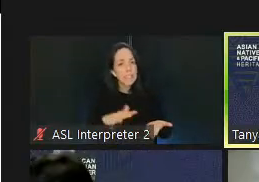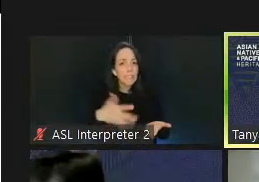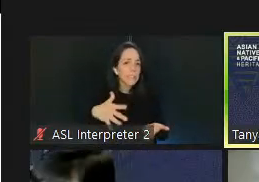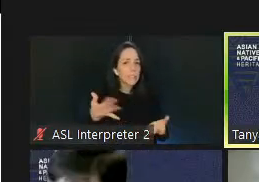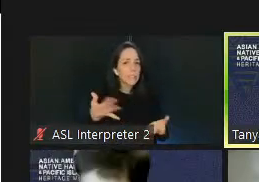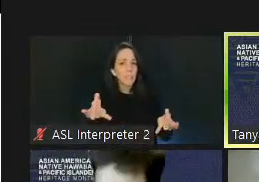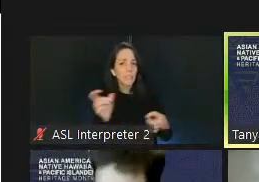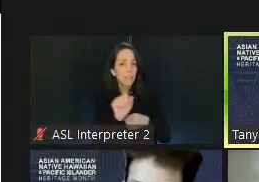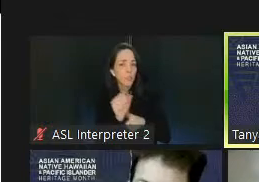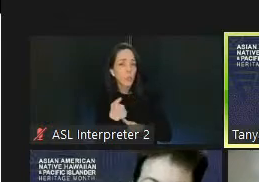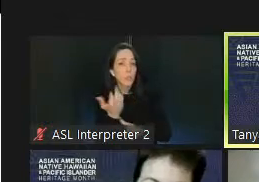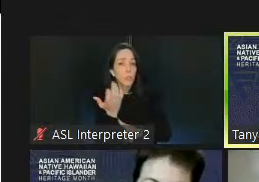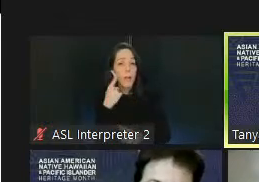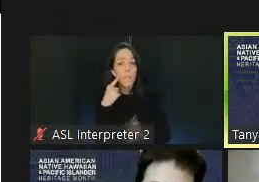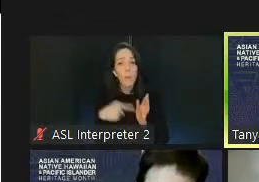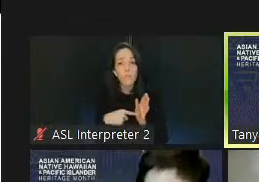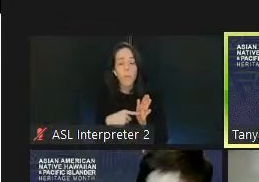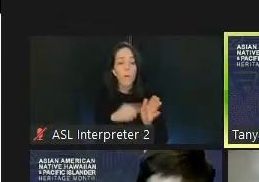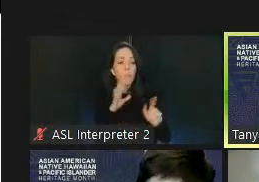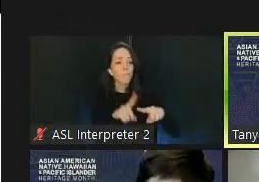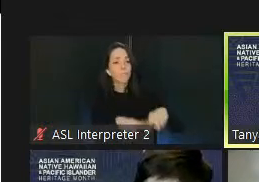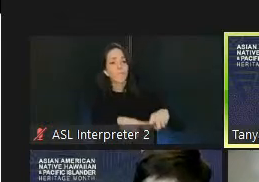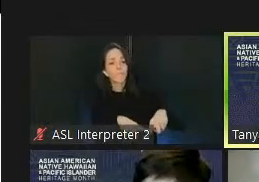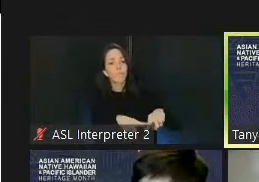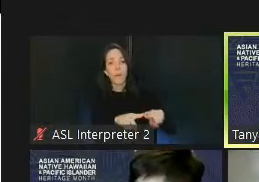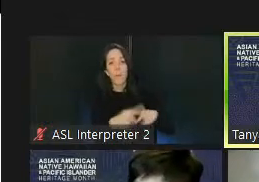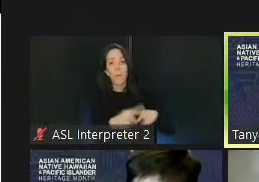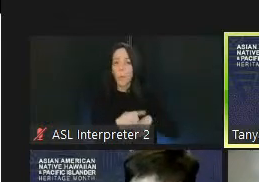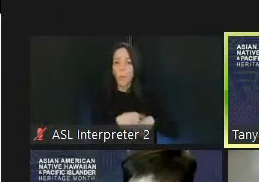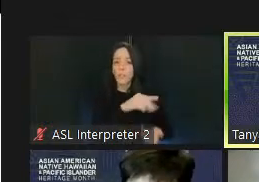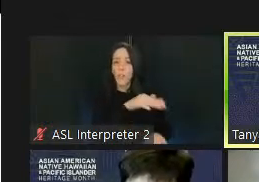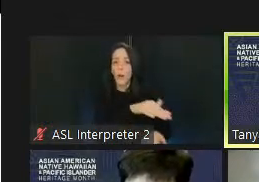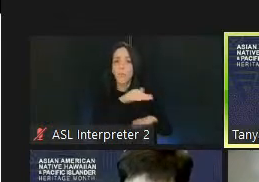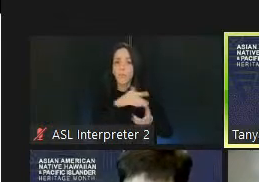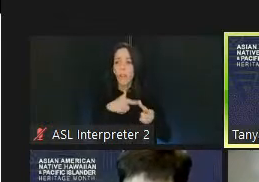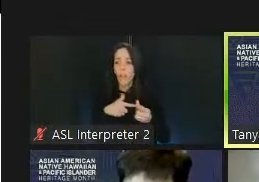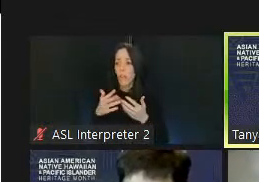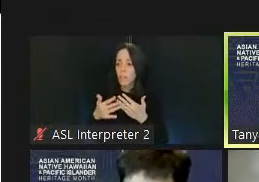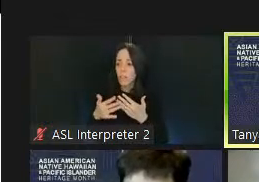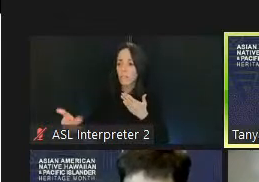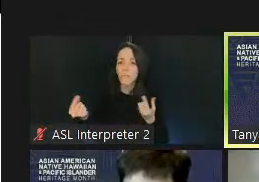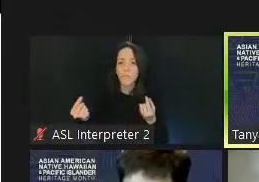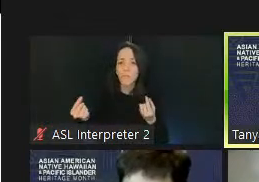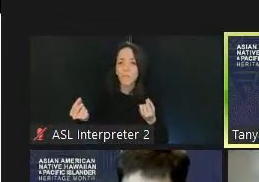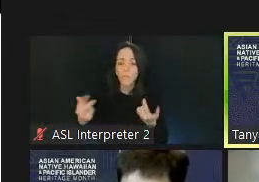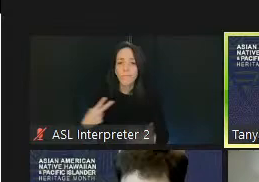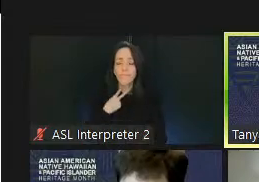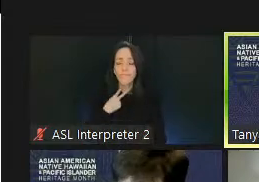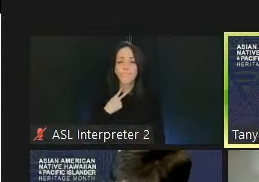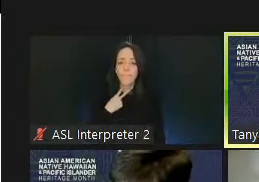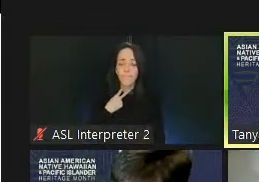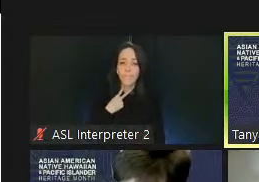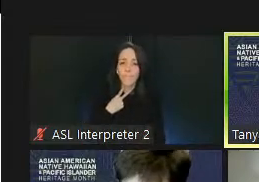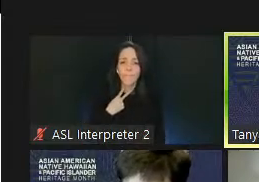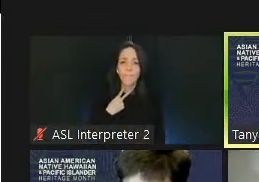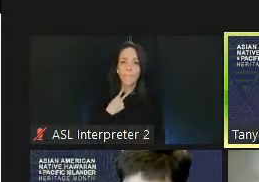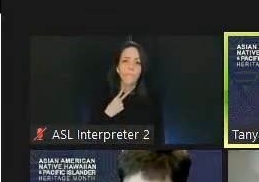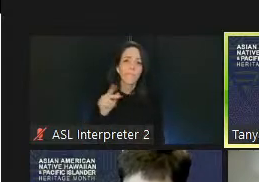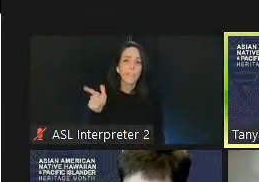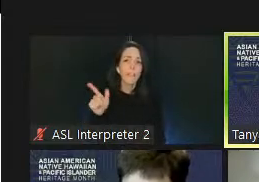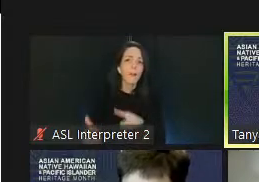Over-reliance on one-time revenue has the effect of masking structural problems in the county's financial